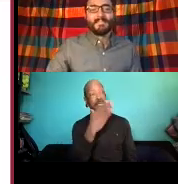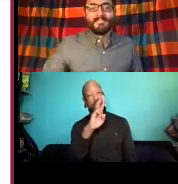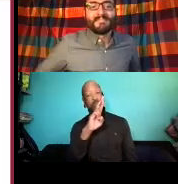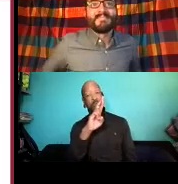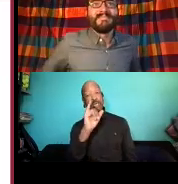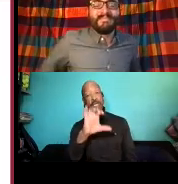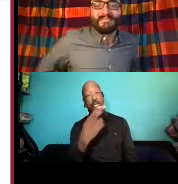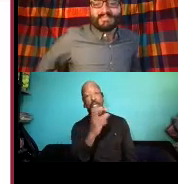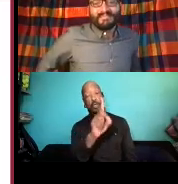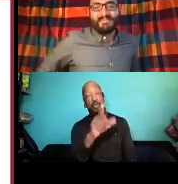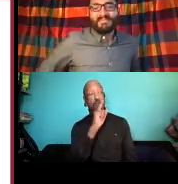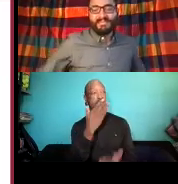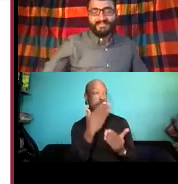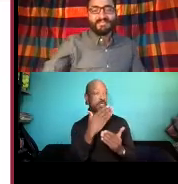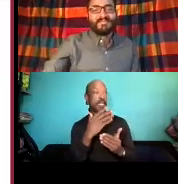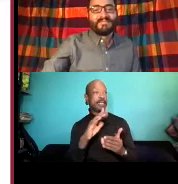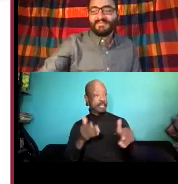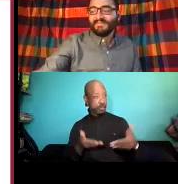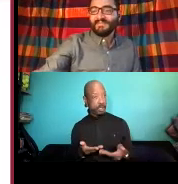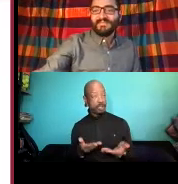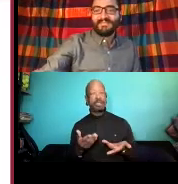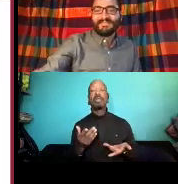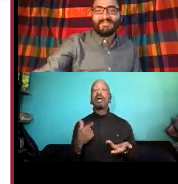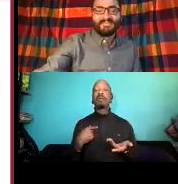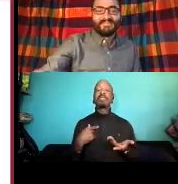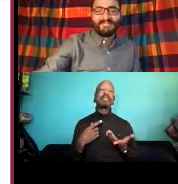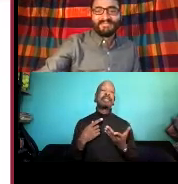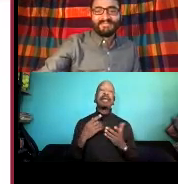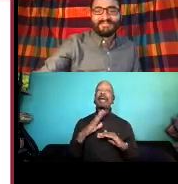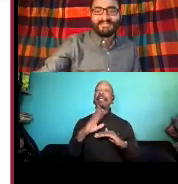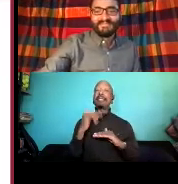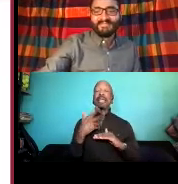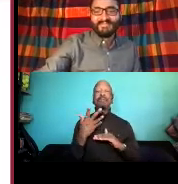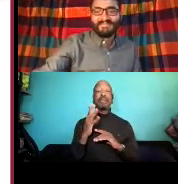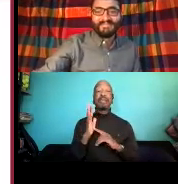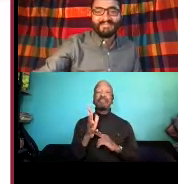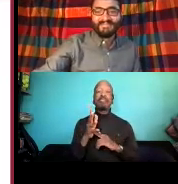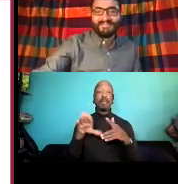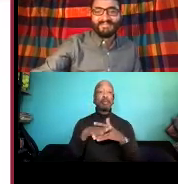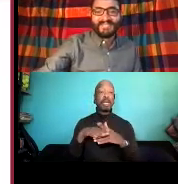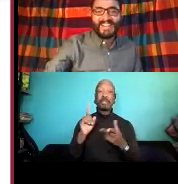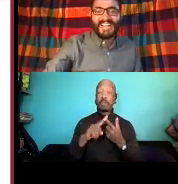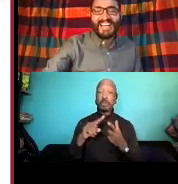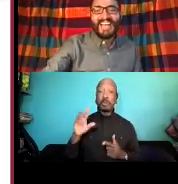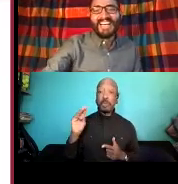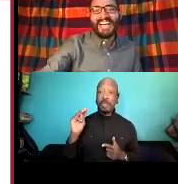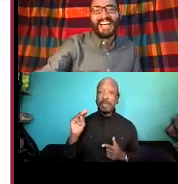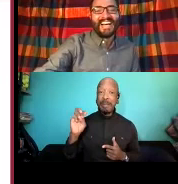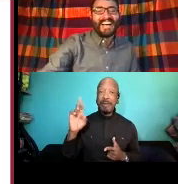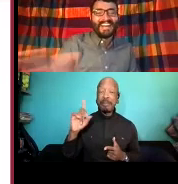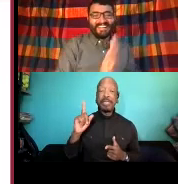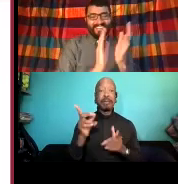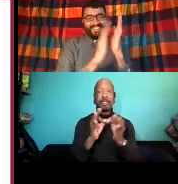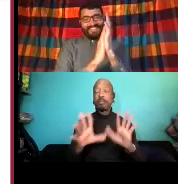that. I appreciate the introduction. And I was going to give at least a 5-second break to Mr. Merriman Roberts, who is doing a fantastic